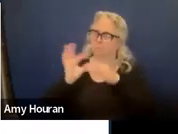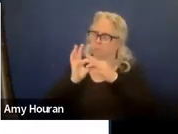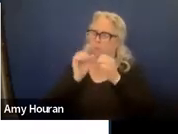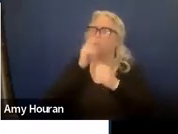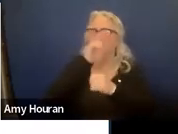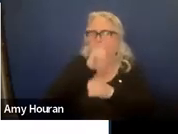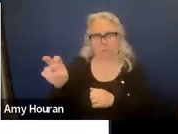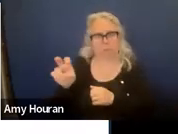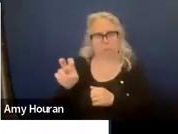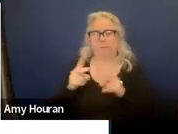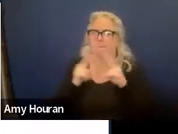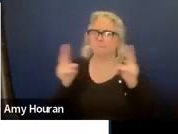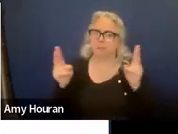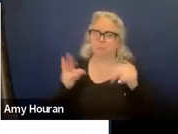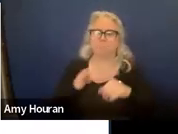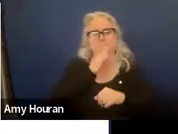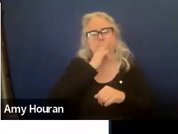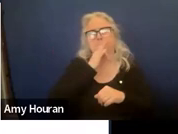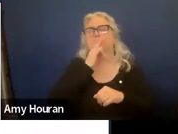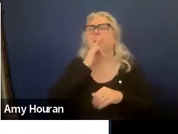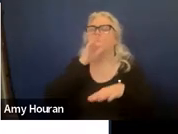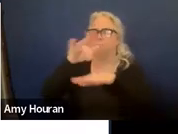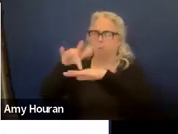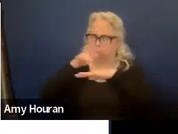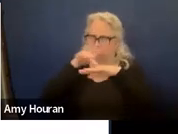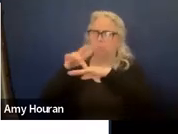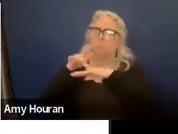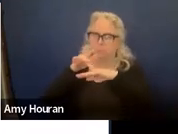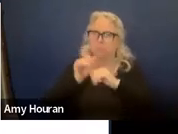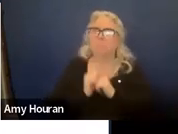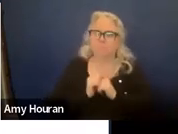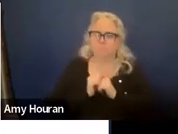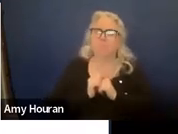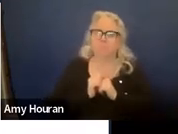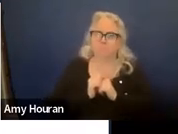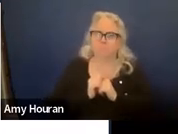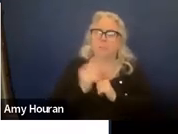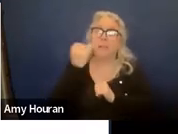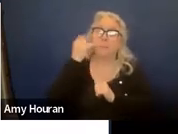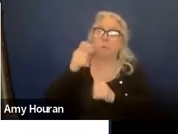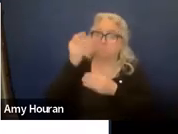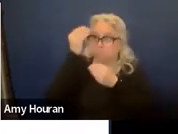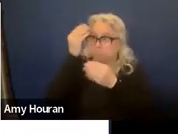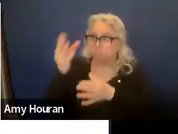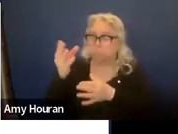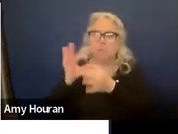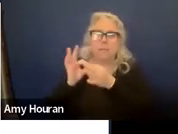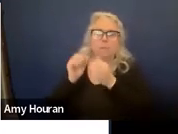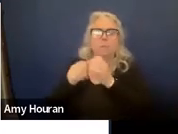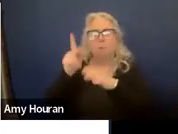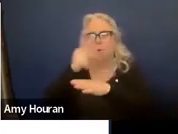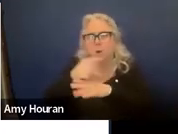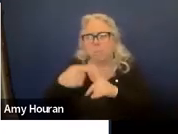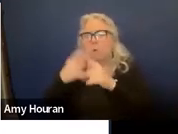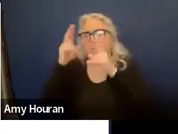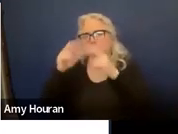So they are really good resources if you need information about programming or